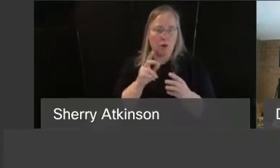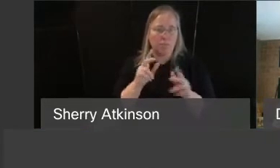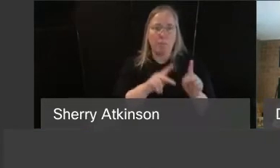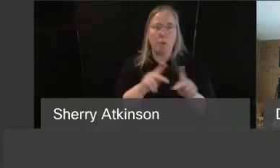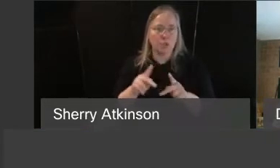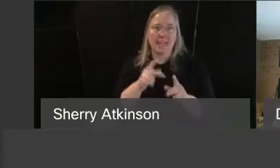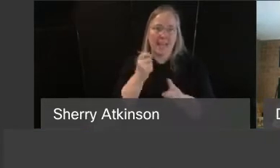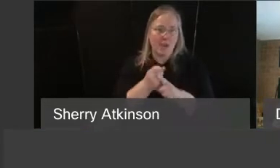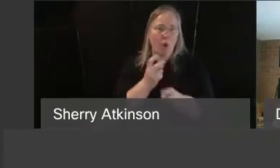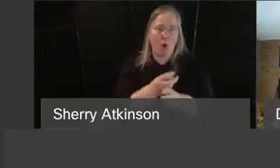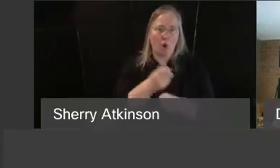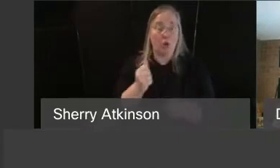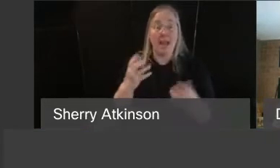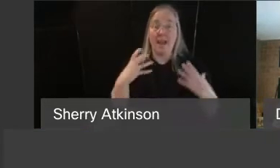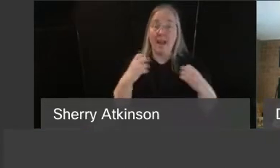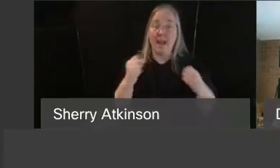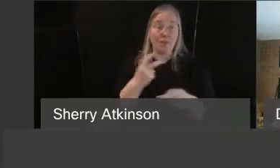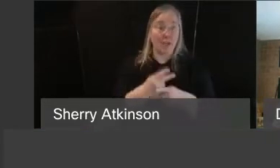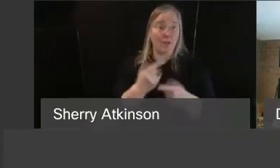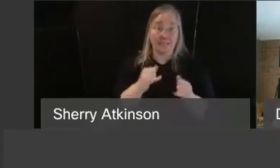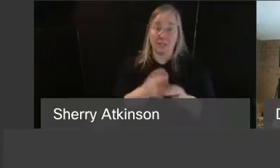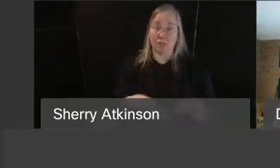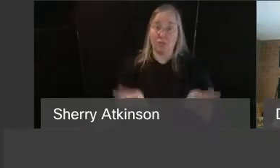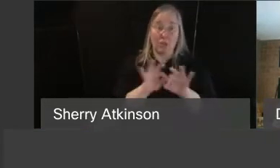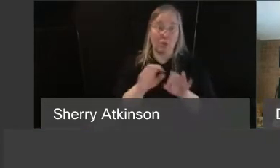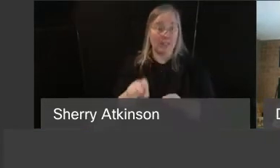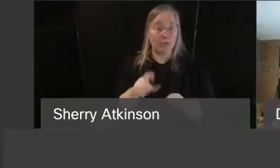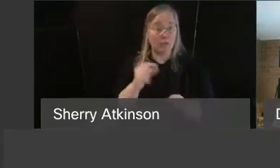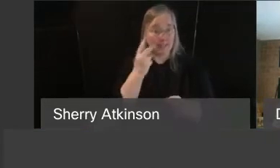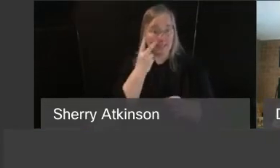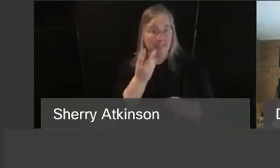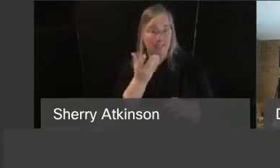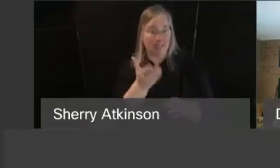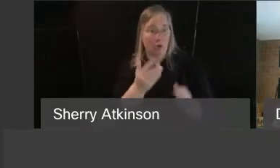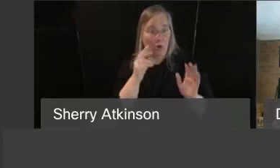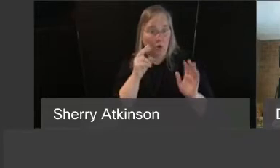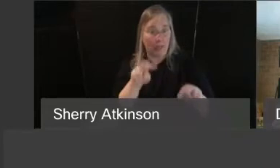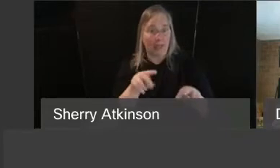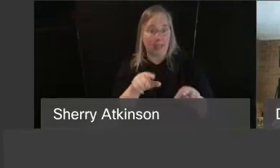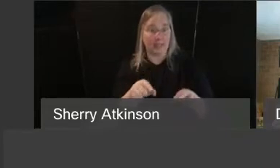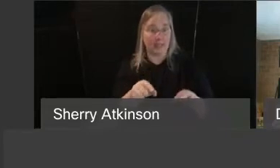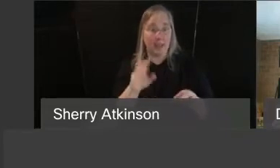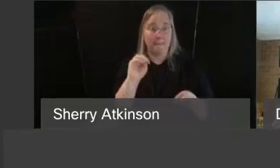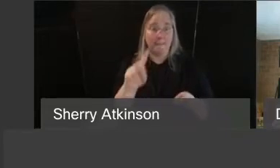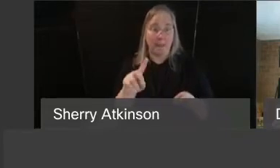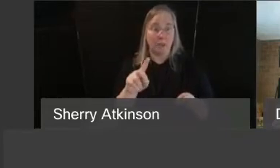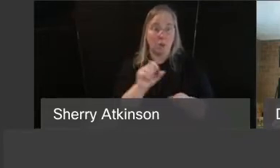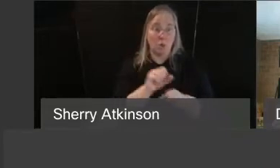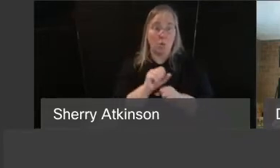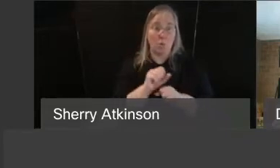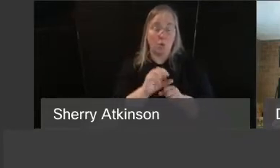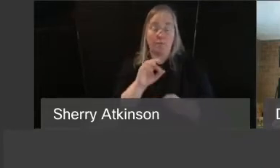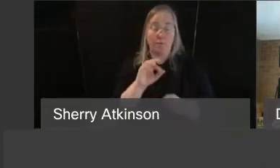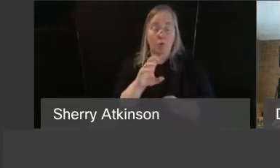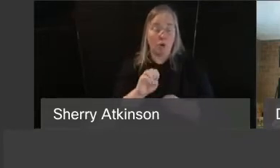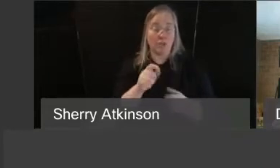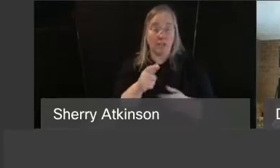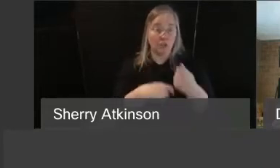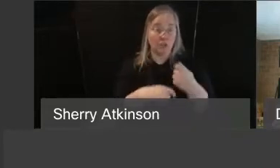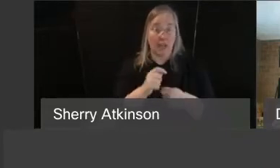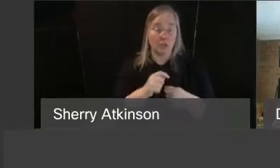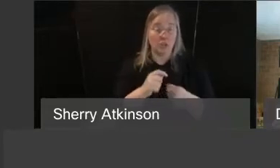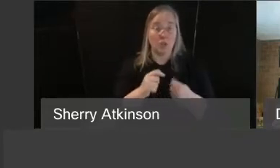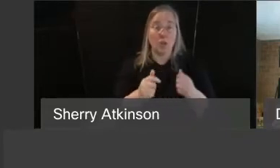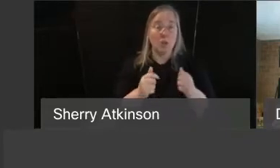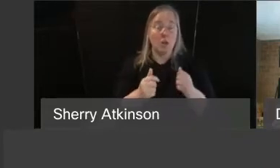Healthcare is still a critical need, and you can sort of see looking at the Maryland Workforce Exchange. The predominant number of